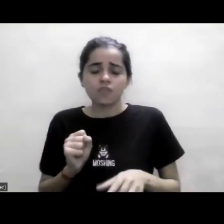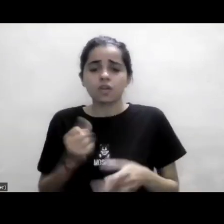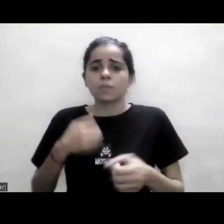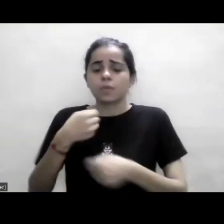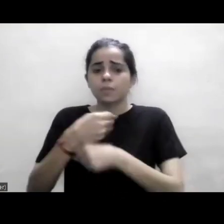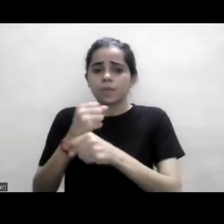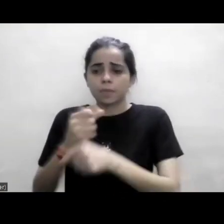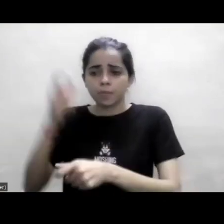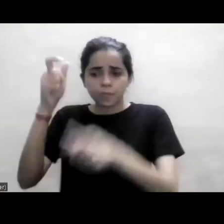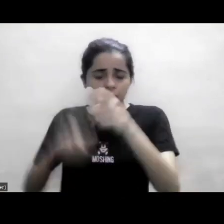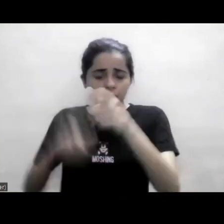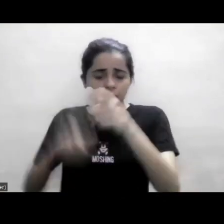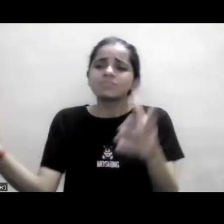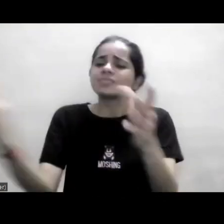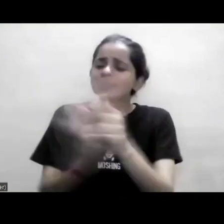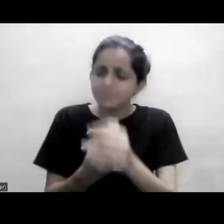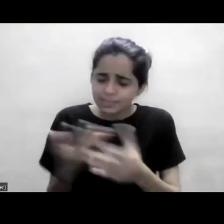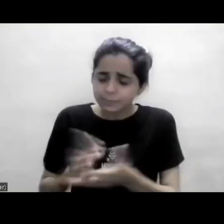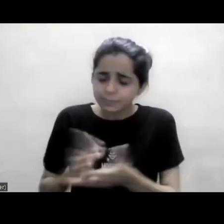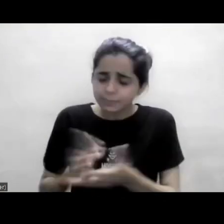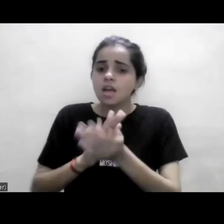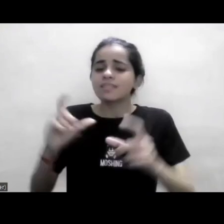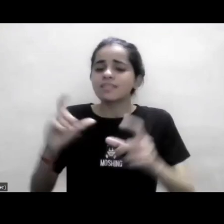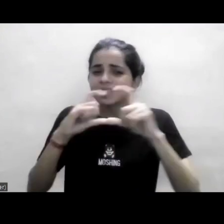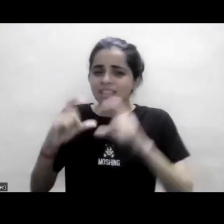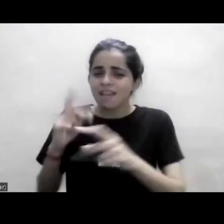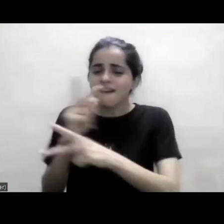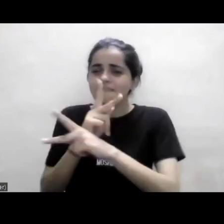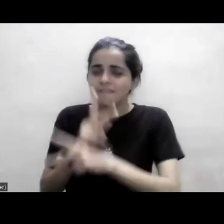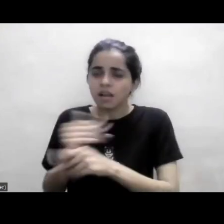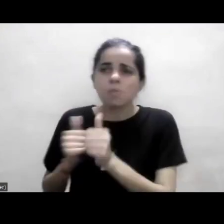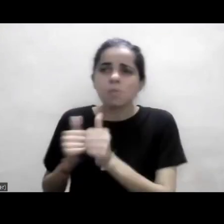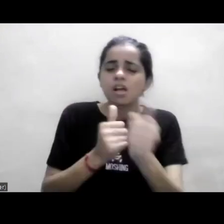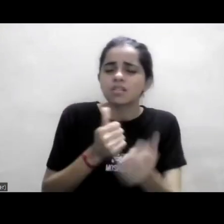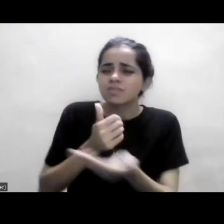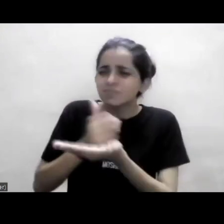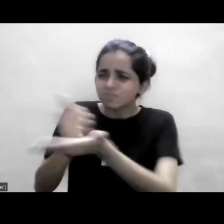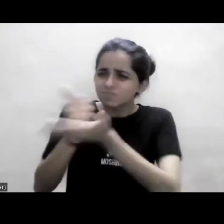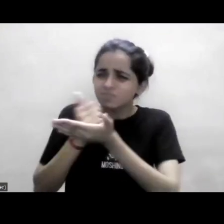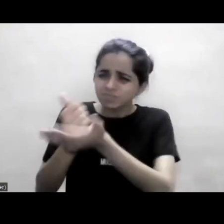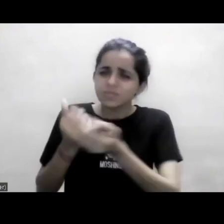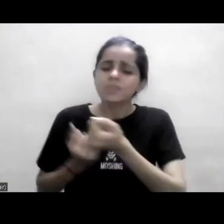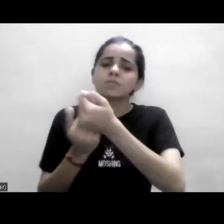talk about these unresolved things. Yeah. So it has to be a community care.